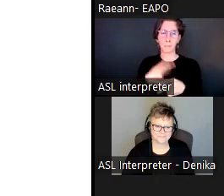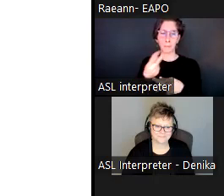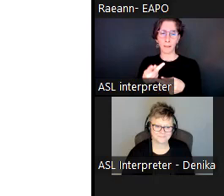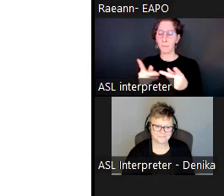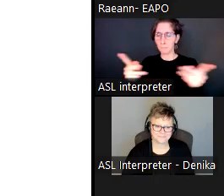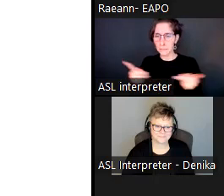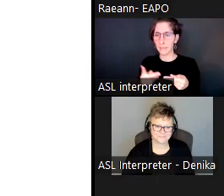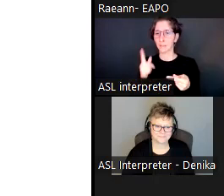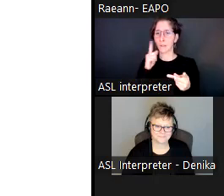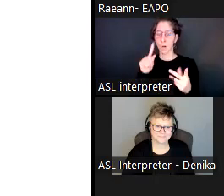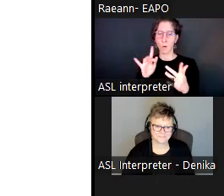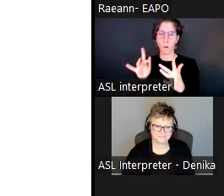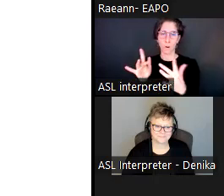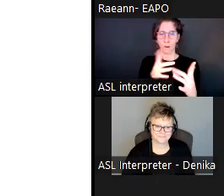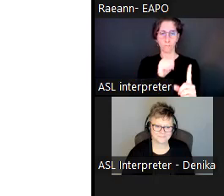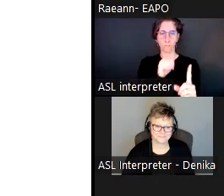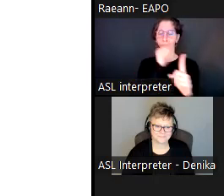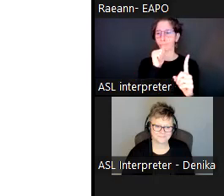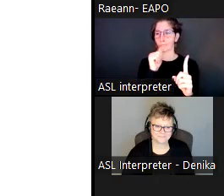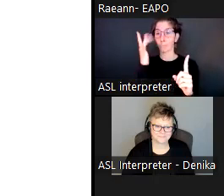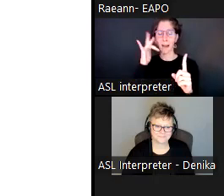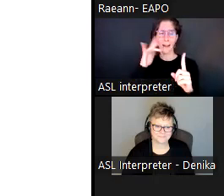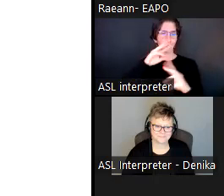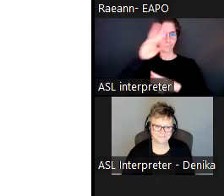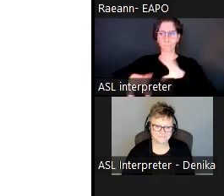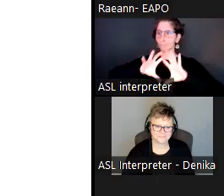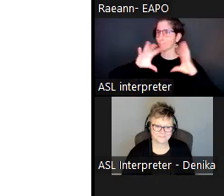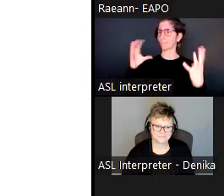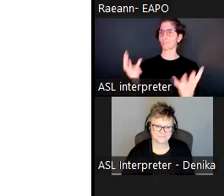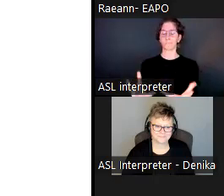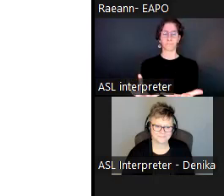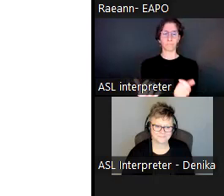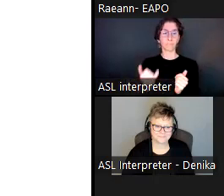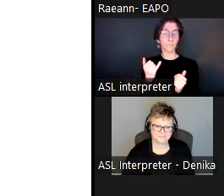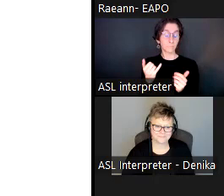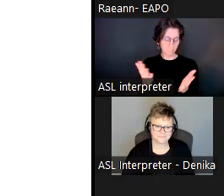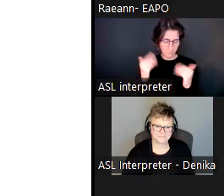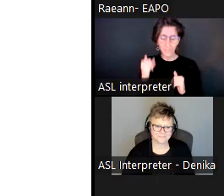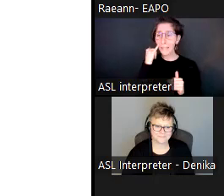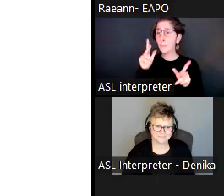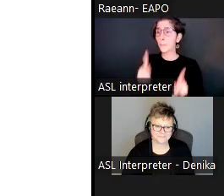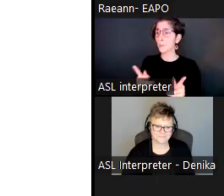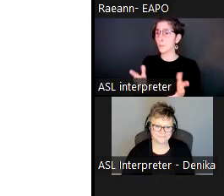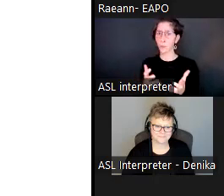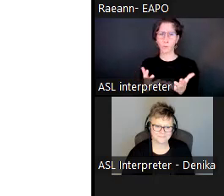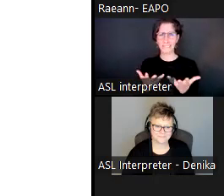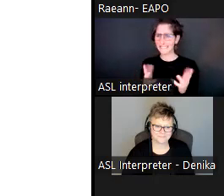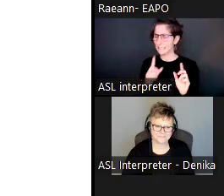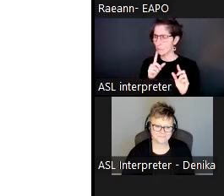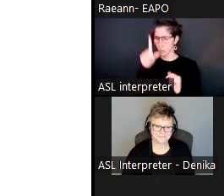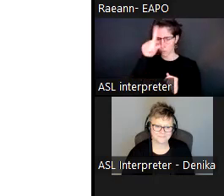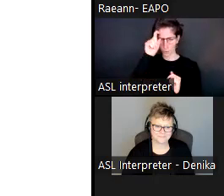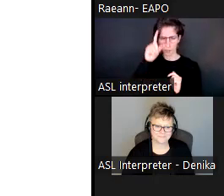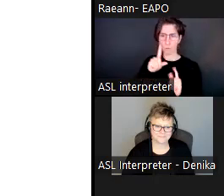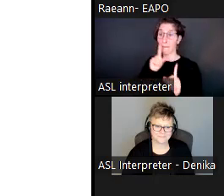it spans the globe. So when someone is looking to find answers quickly, they use the search engine. The search engine is